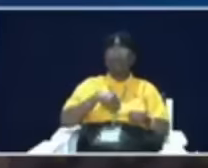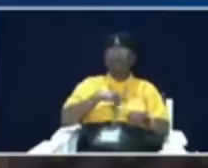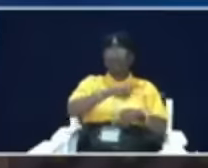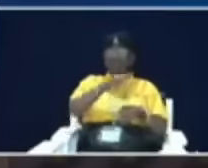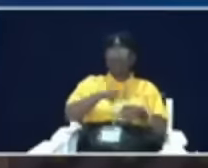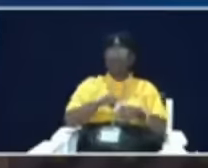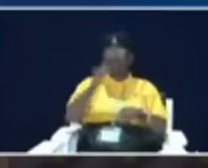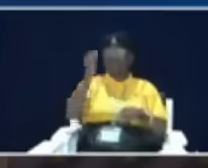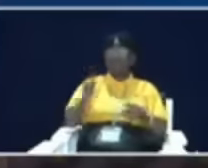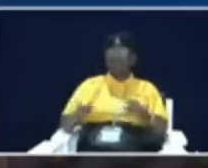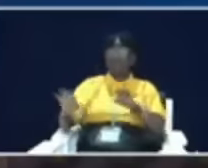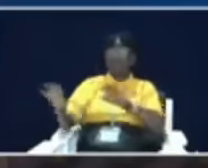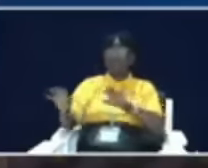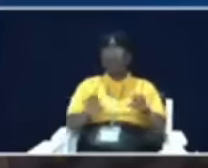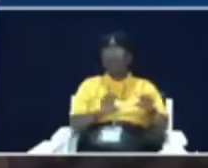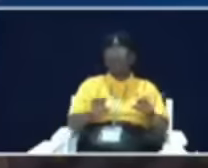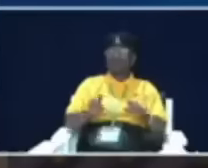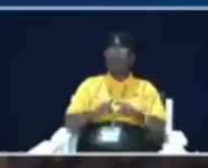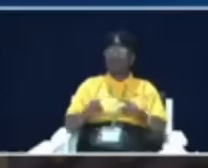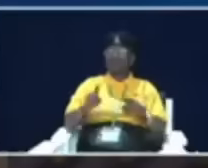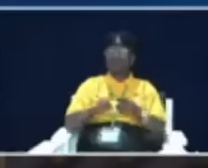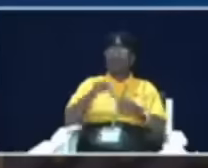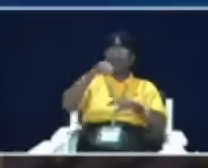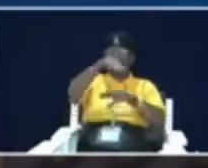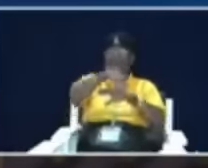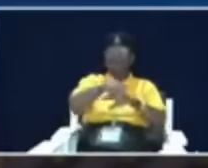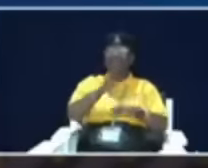That tonight been very, very special night.